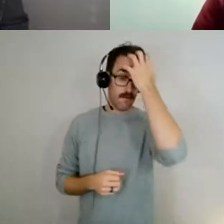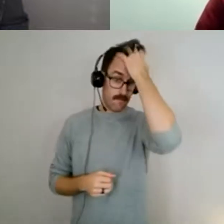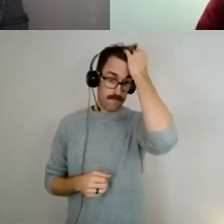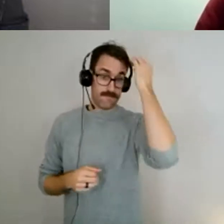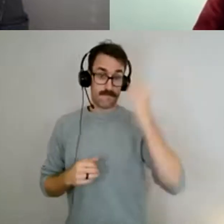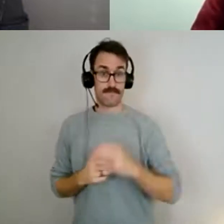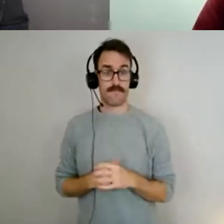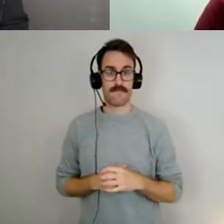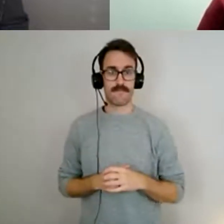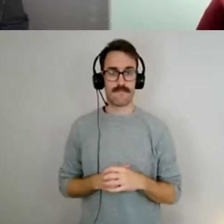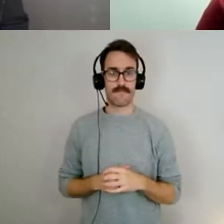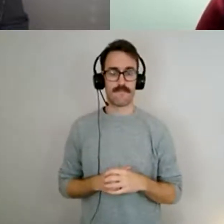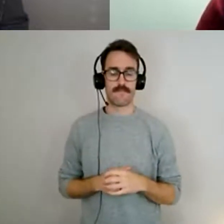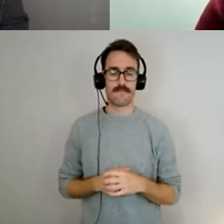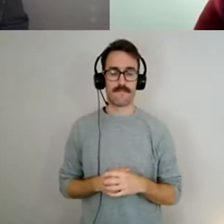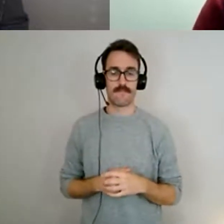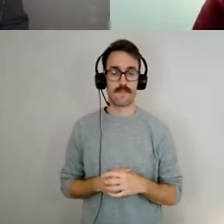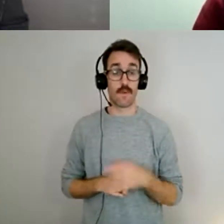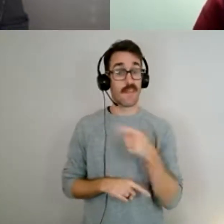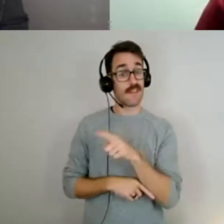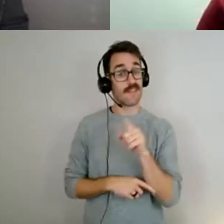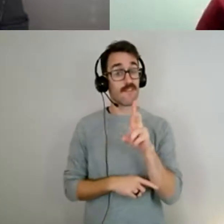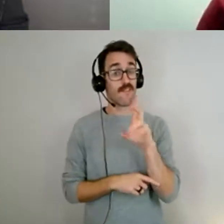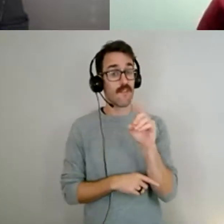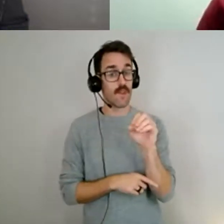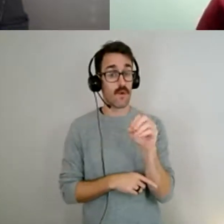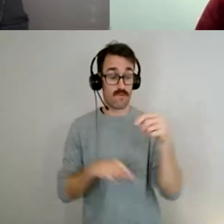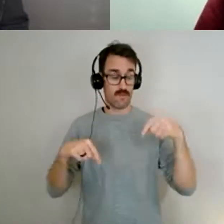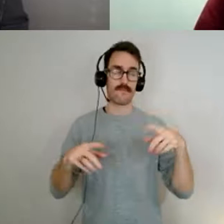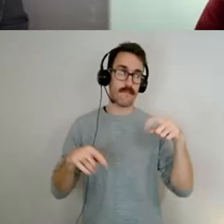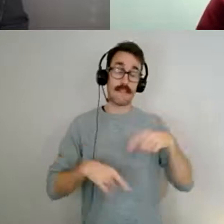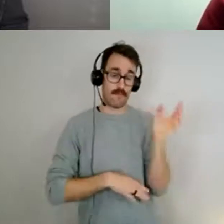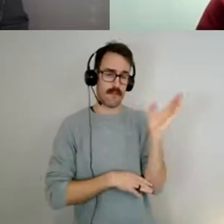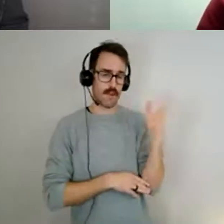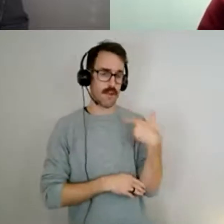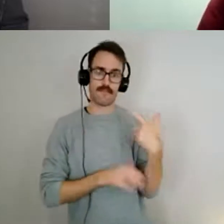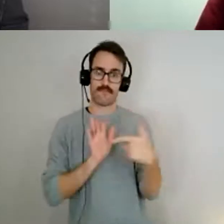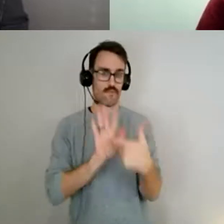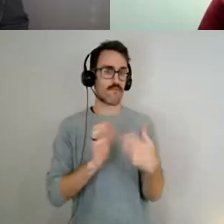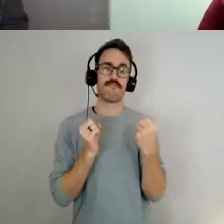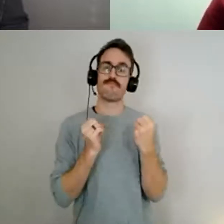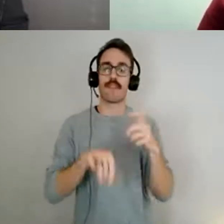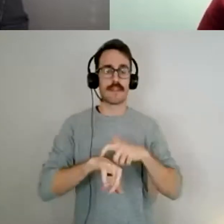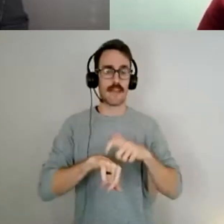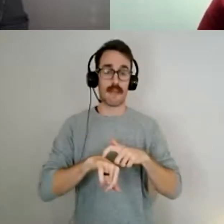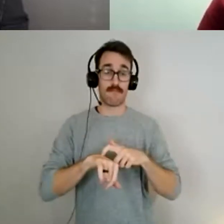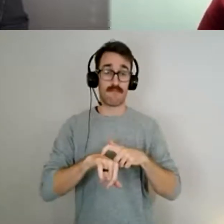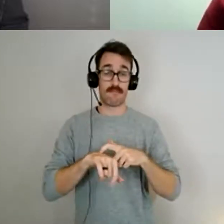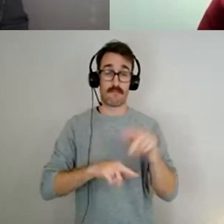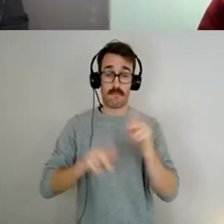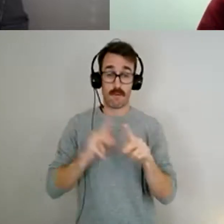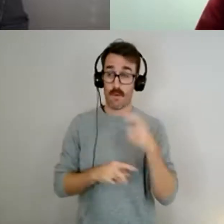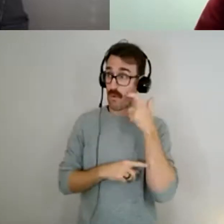So I presented this presentation many times, and it's sad seeing